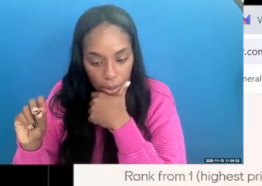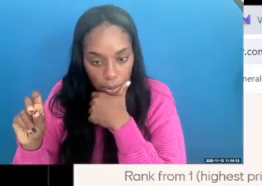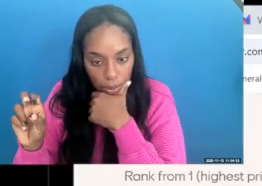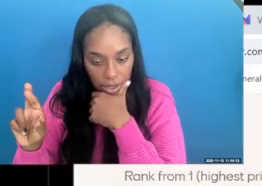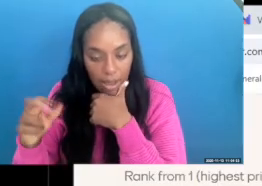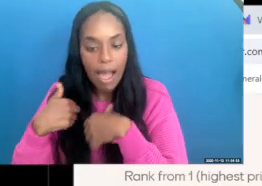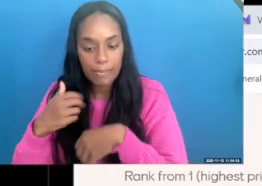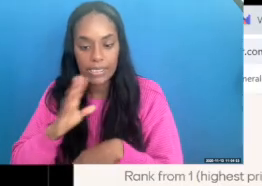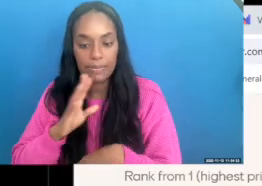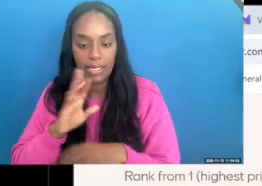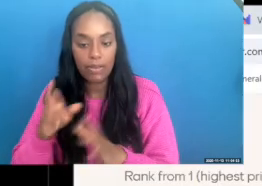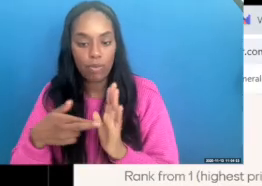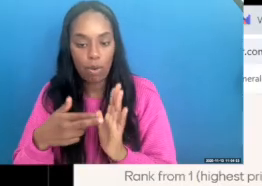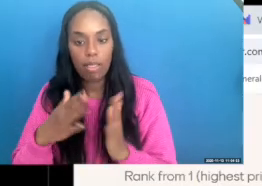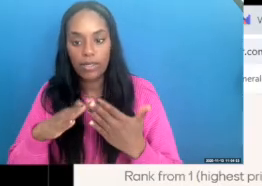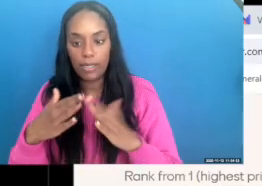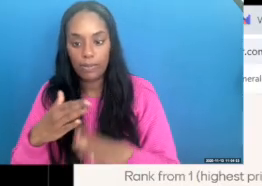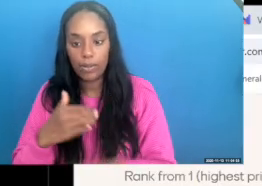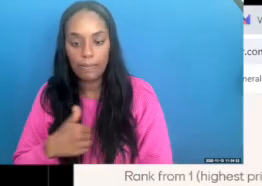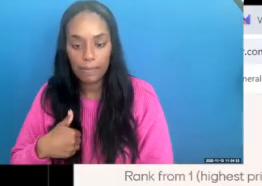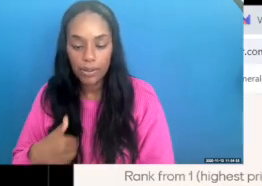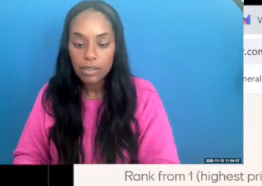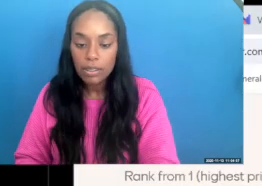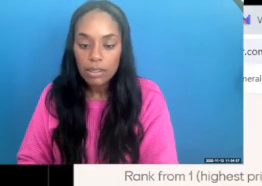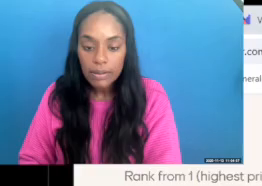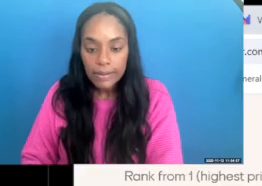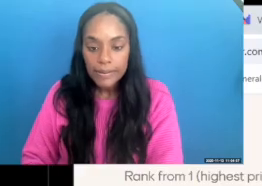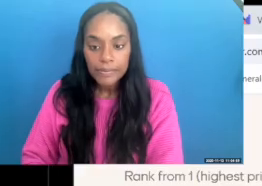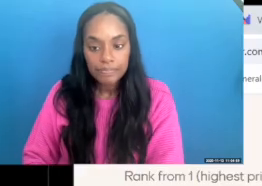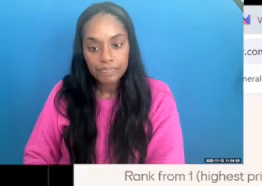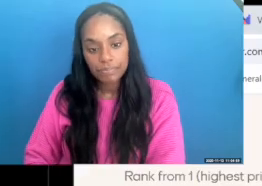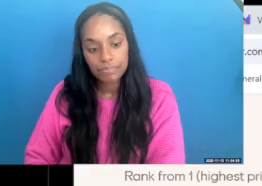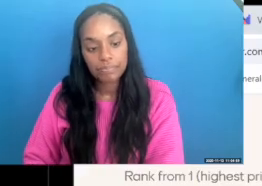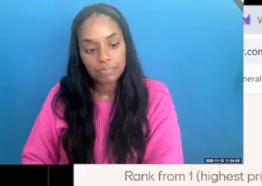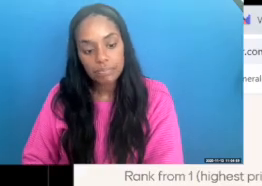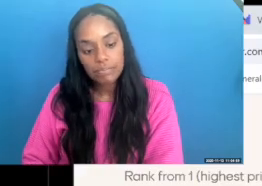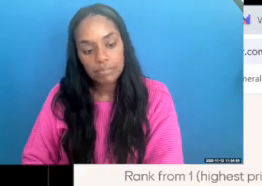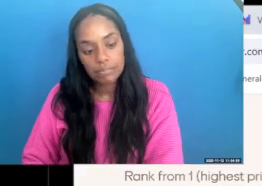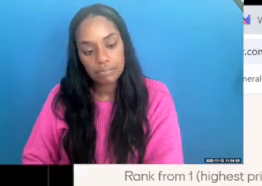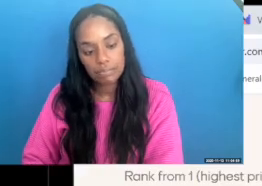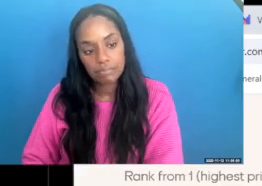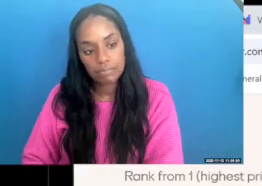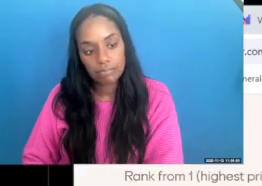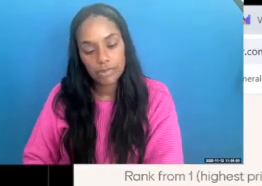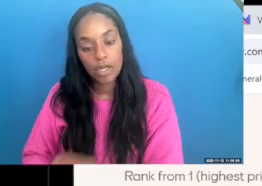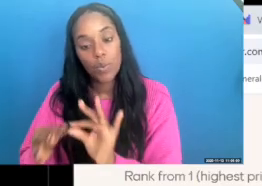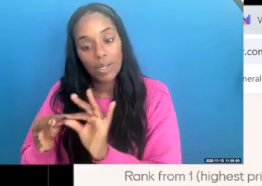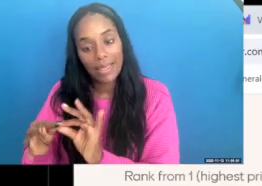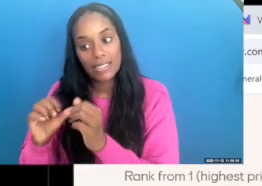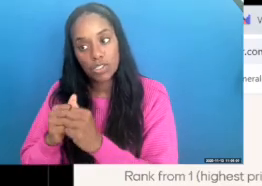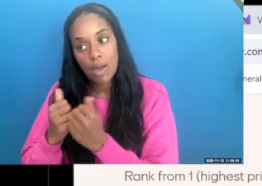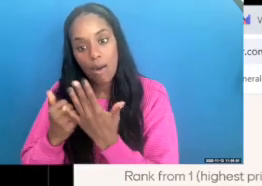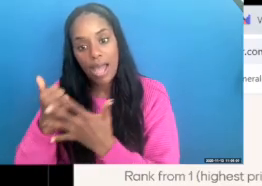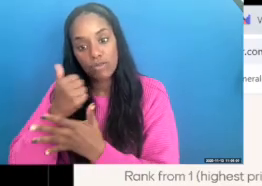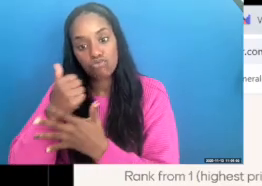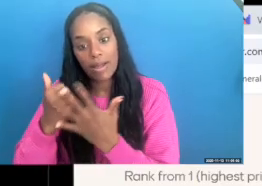Hi, I am Caroline Rodier, and I'm speaking as a community member. So with respect to how